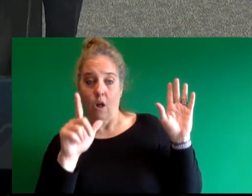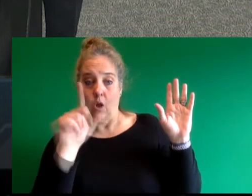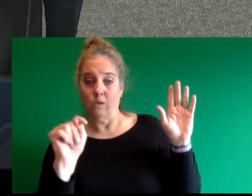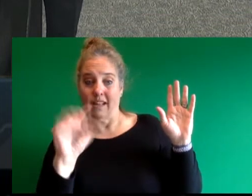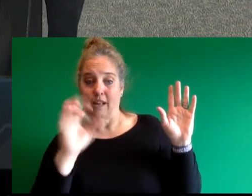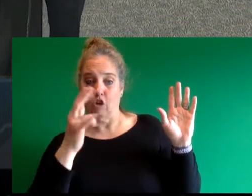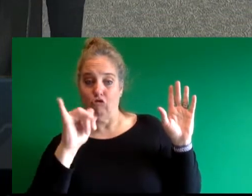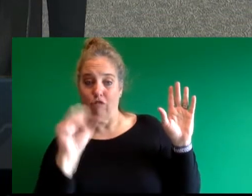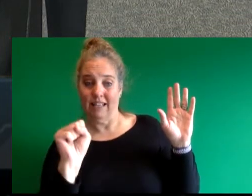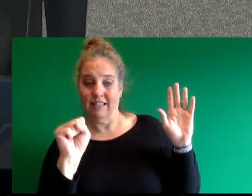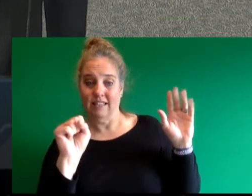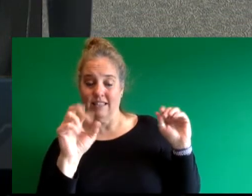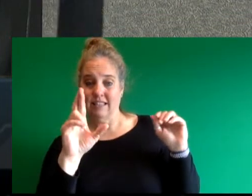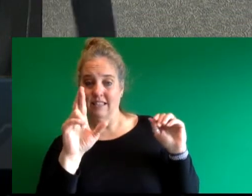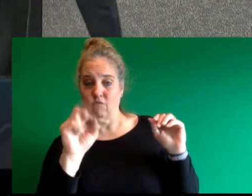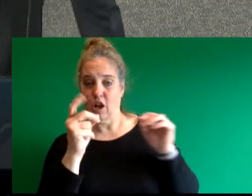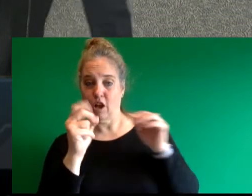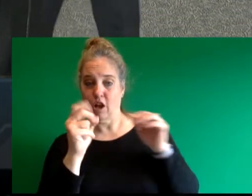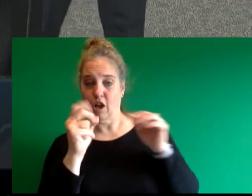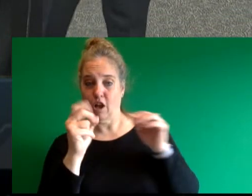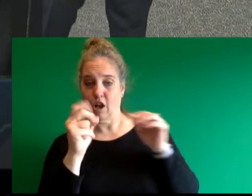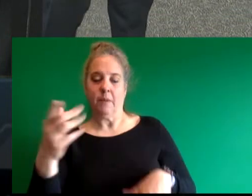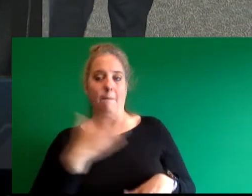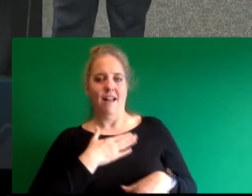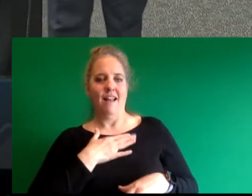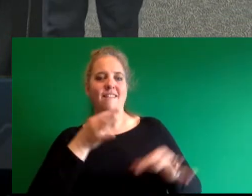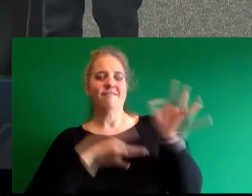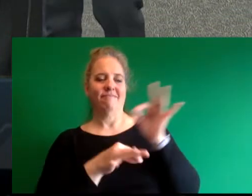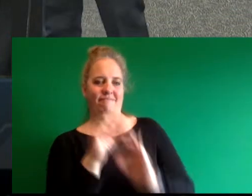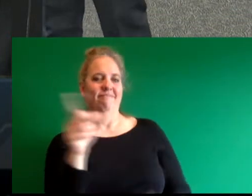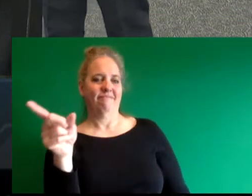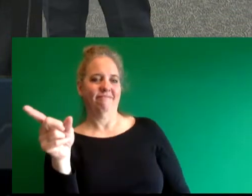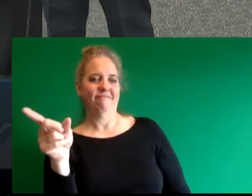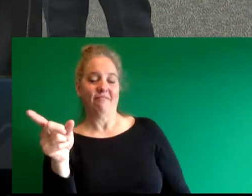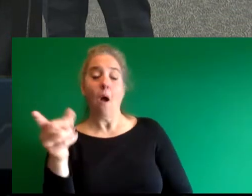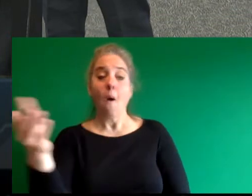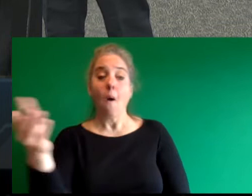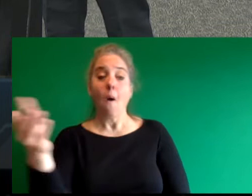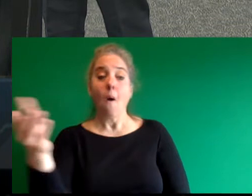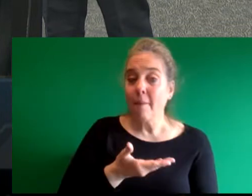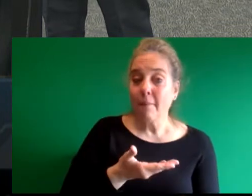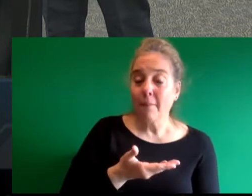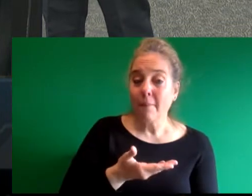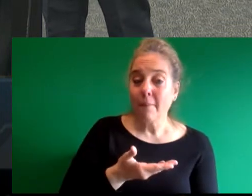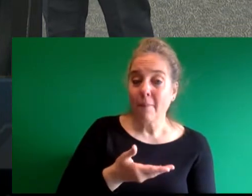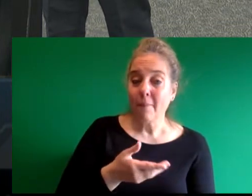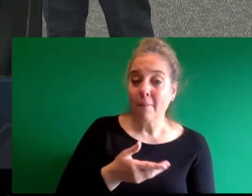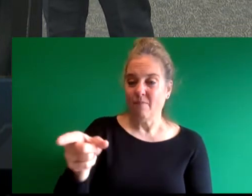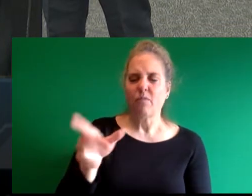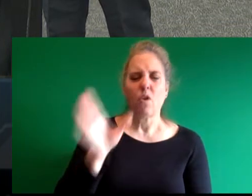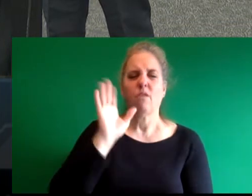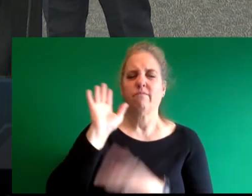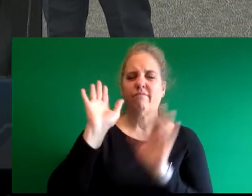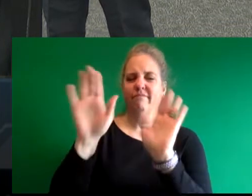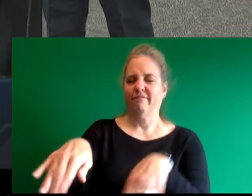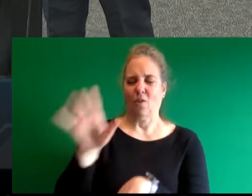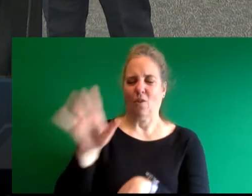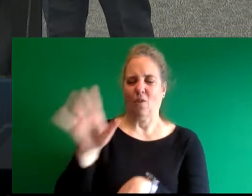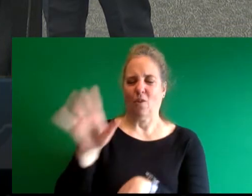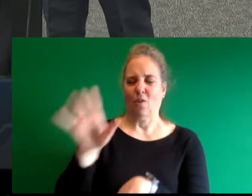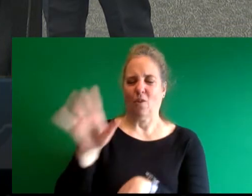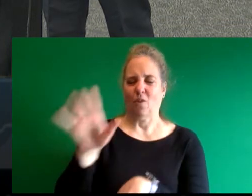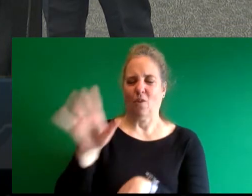welcome. Yeah. He'll do a good job for you guys. Yeah. Well, Lieutenant Peck, do you want to give us a couple